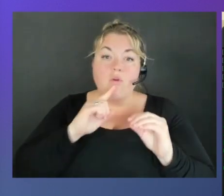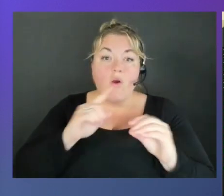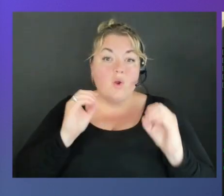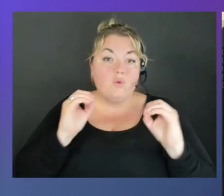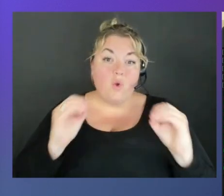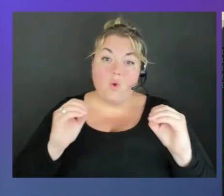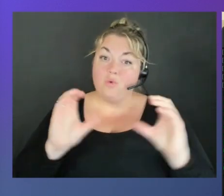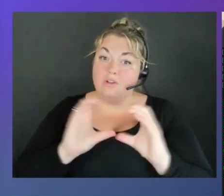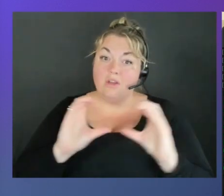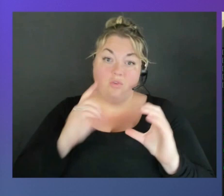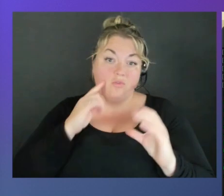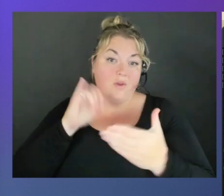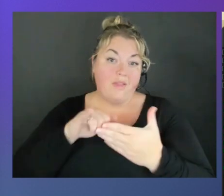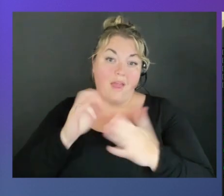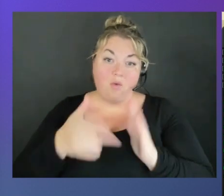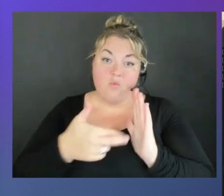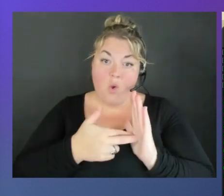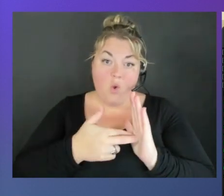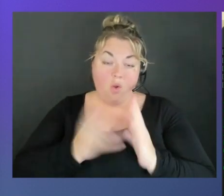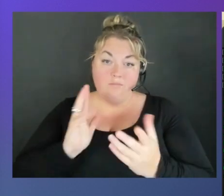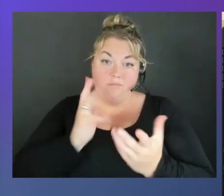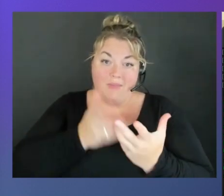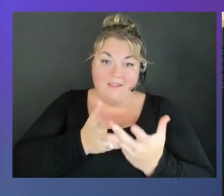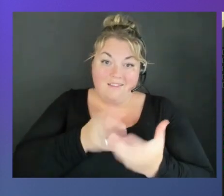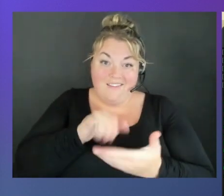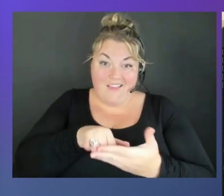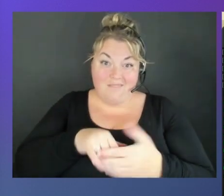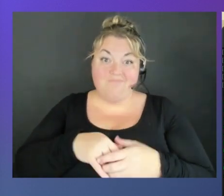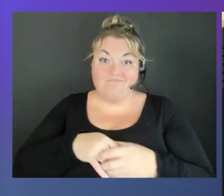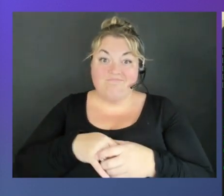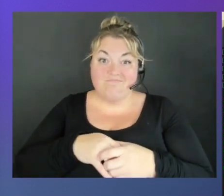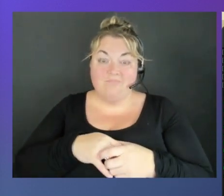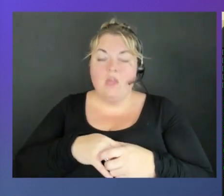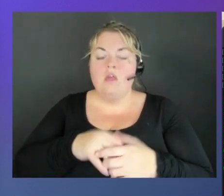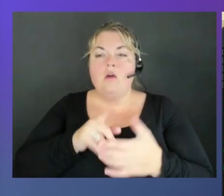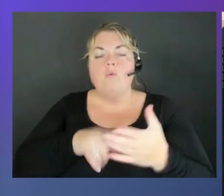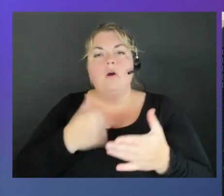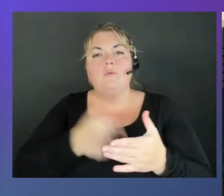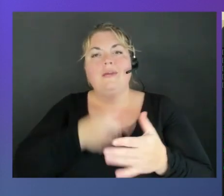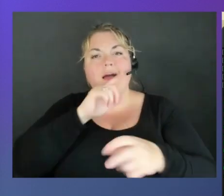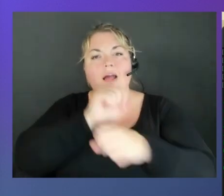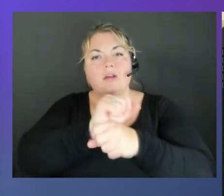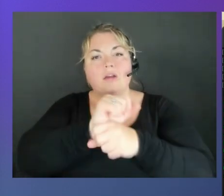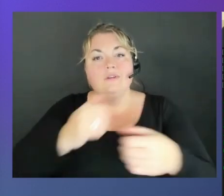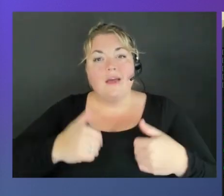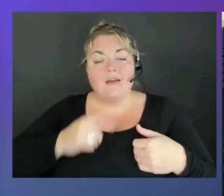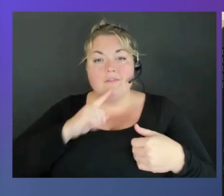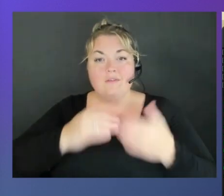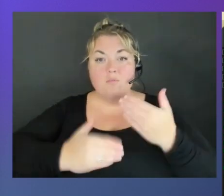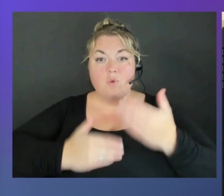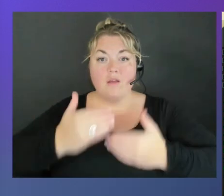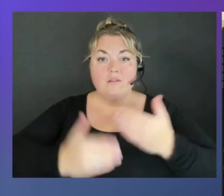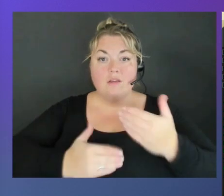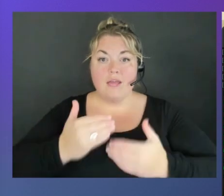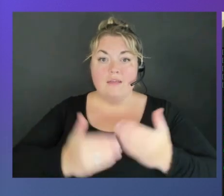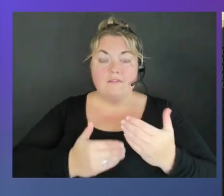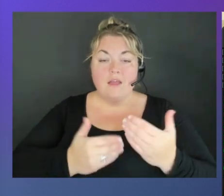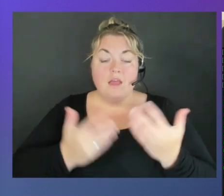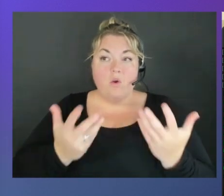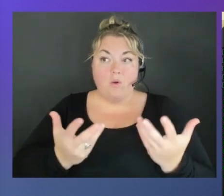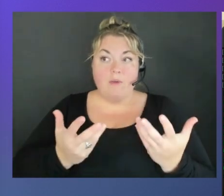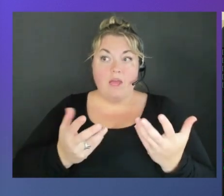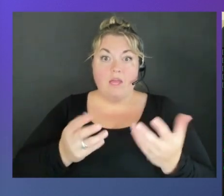credentials for this role baked into this instance. What we actually have is a process whereby you use